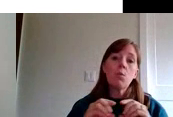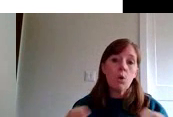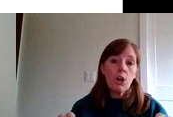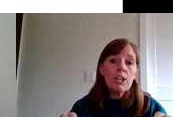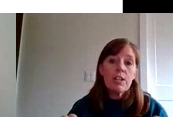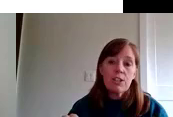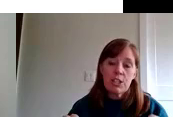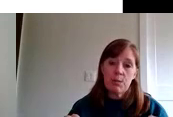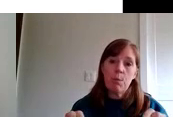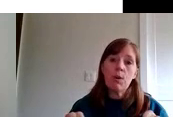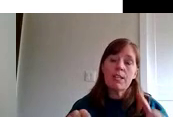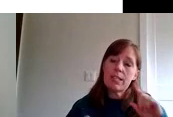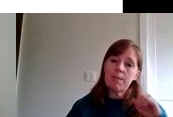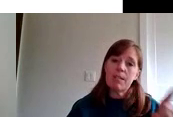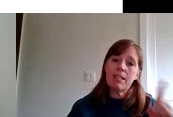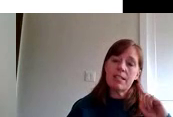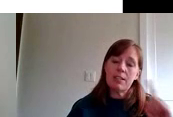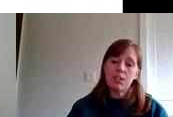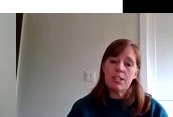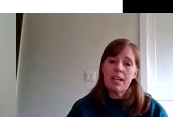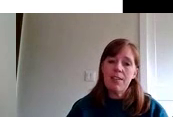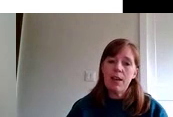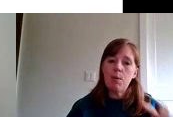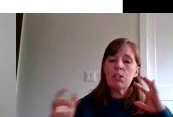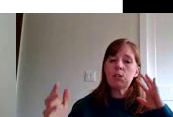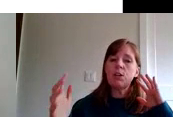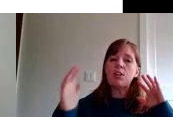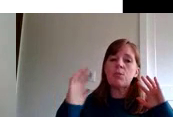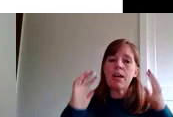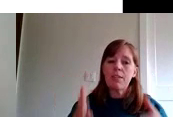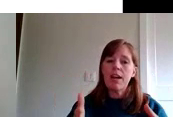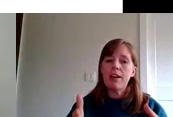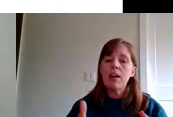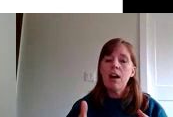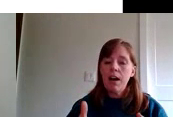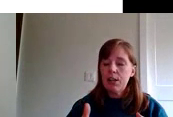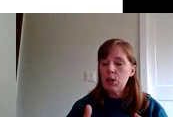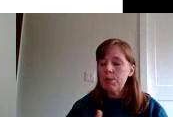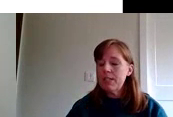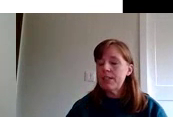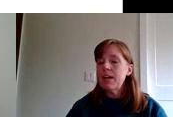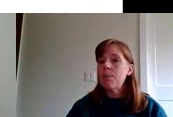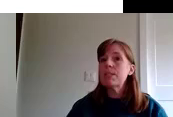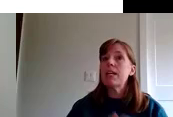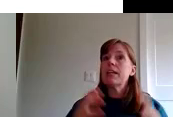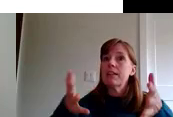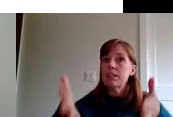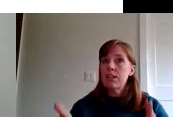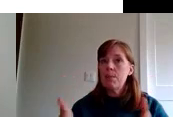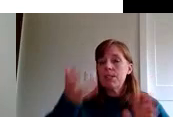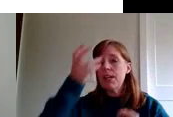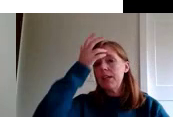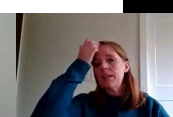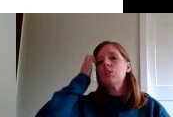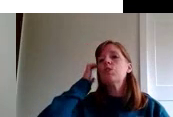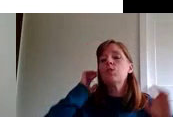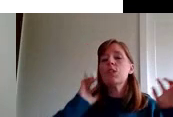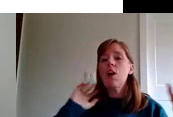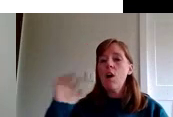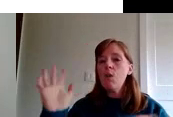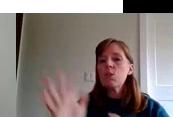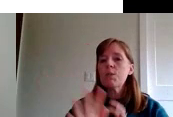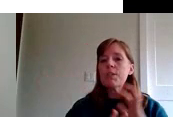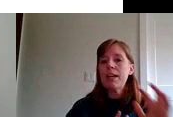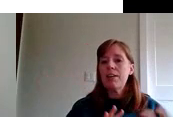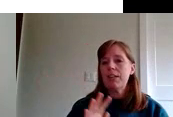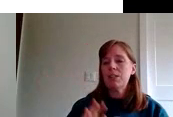but then the words are just as important, and somebody doesn't understand that. But you can also add that audio piece on top and saying stop sign. So it's